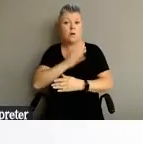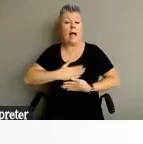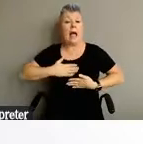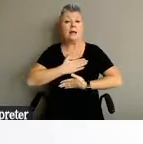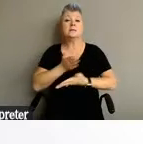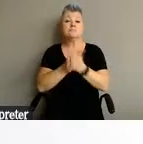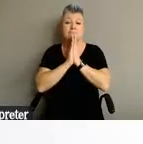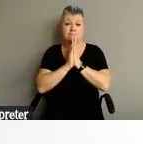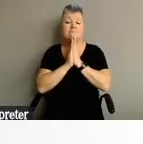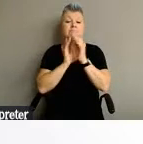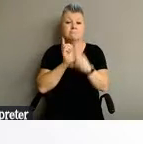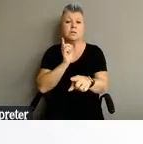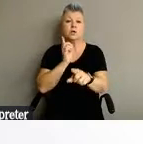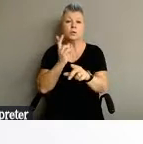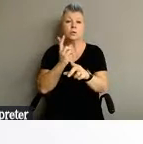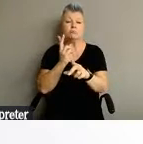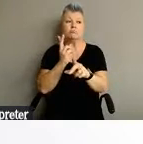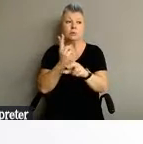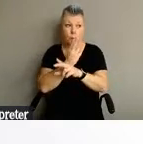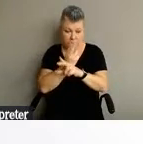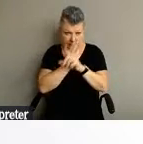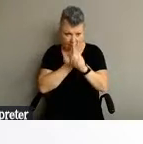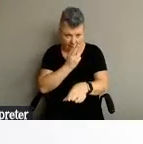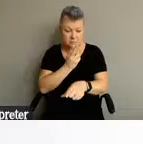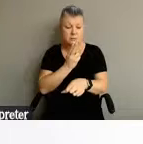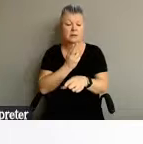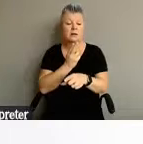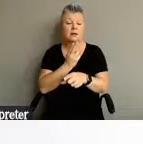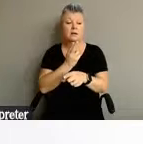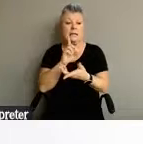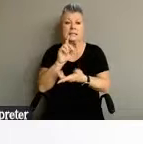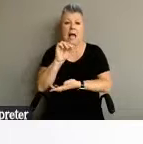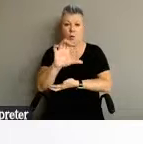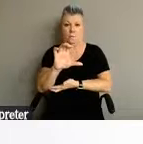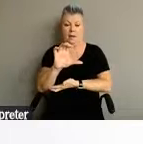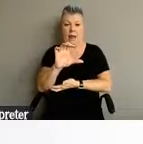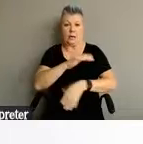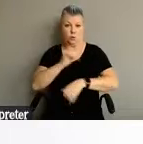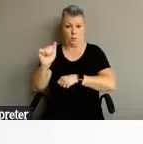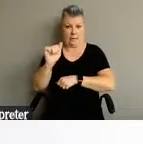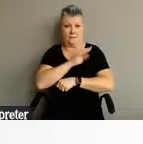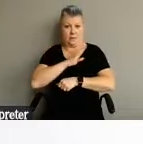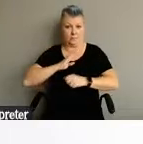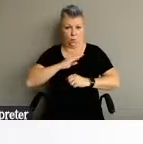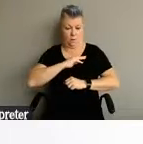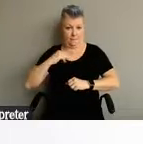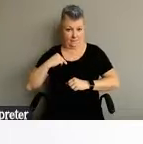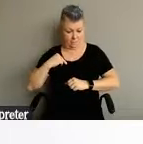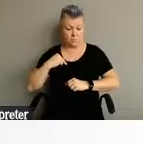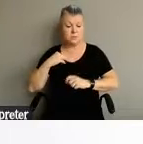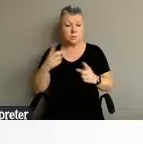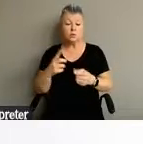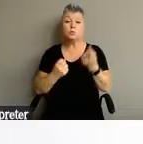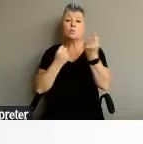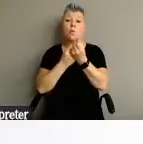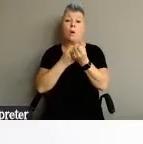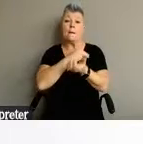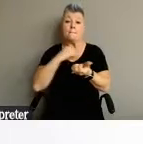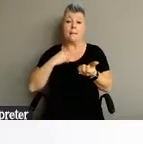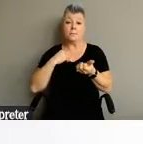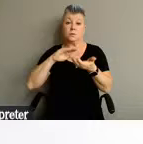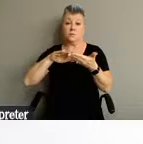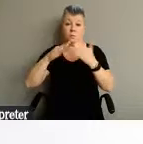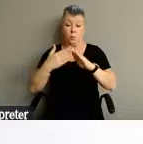document as you leave here today as board members to support members of our community